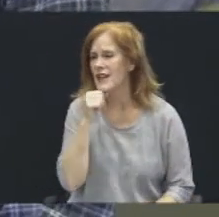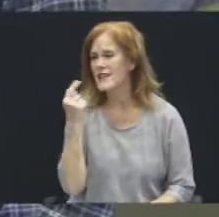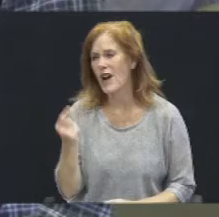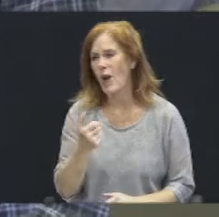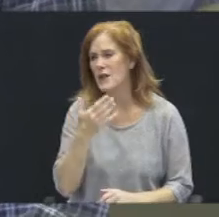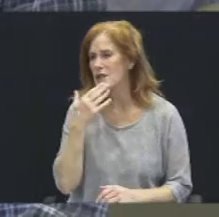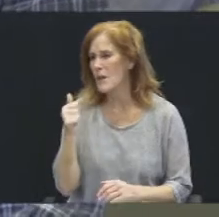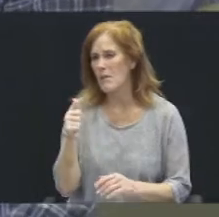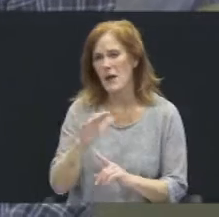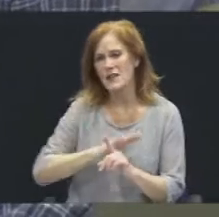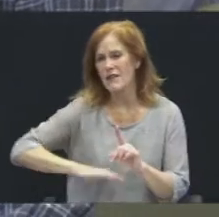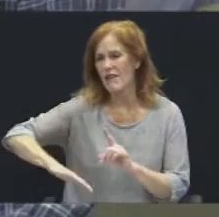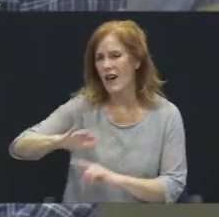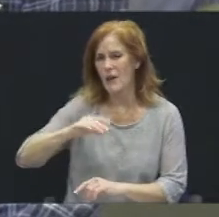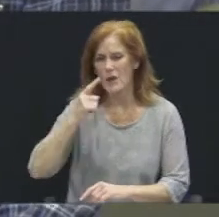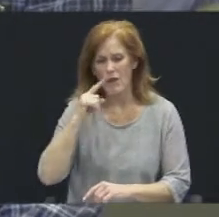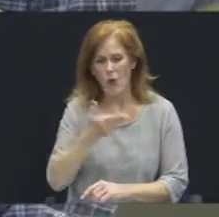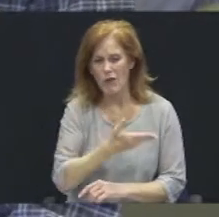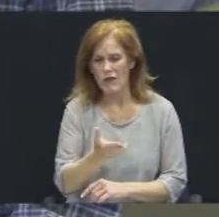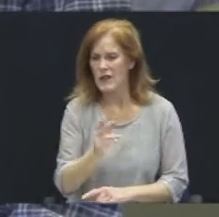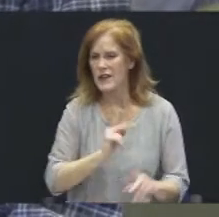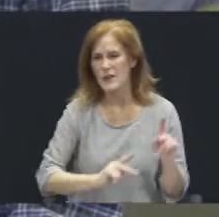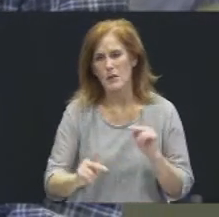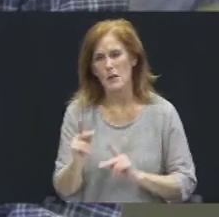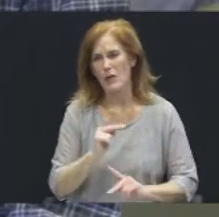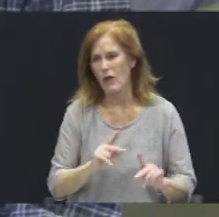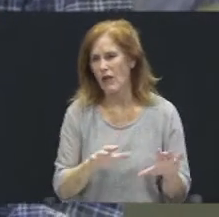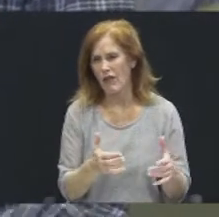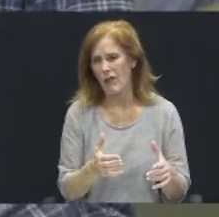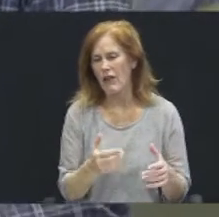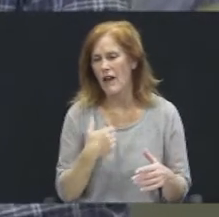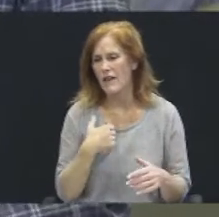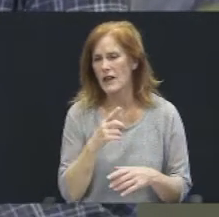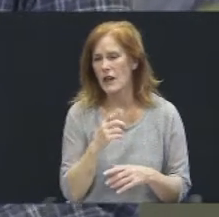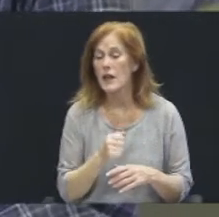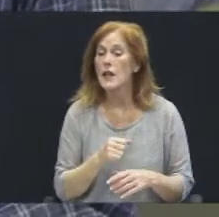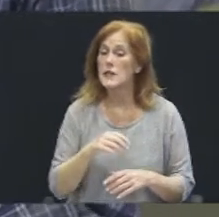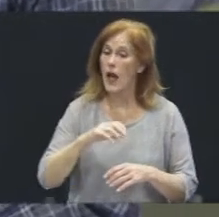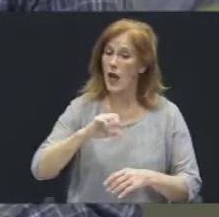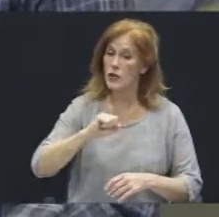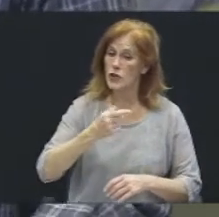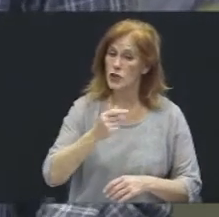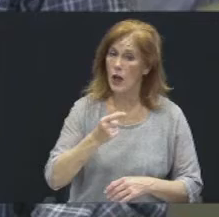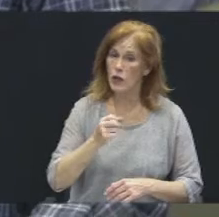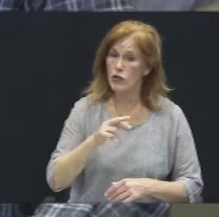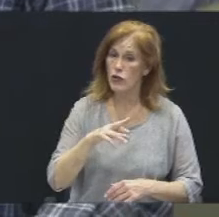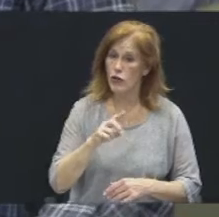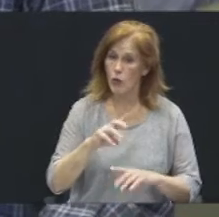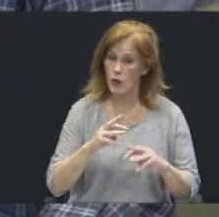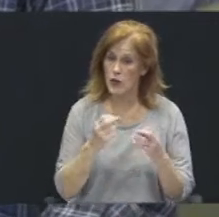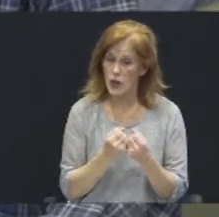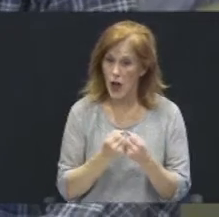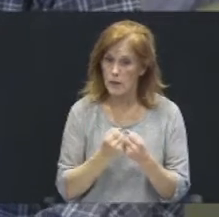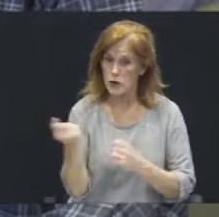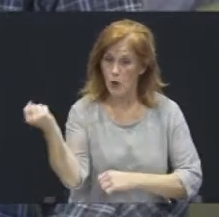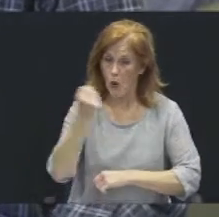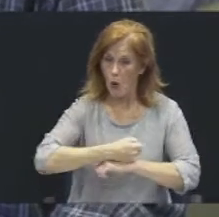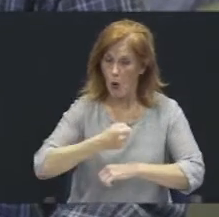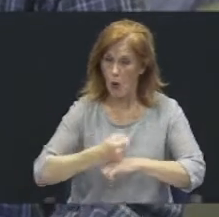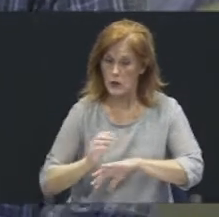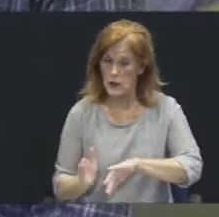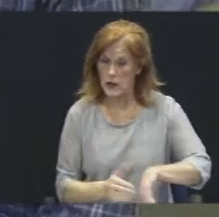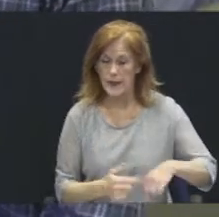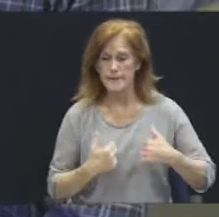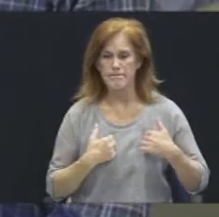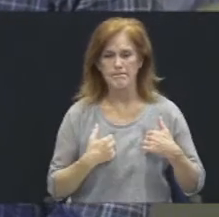setting for individuals with disabilities. Now, I'm not saying that sheltered workshops should completely go away. I'm not one of those